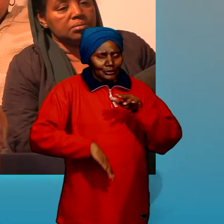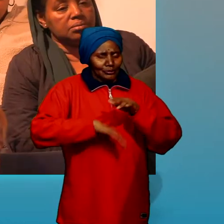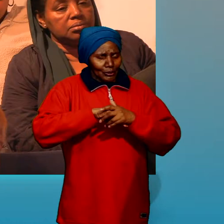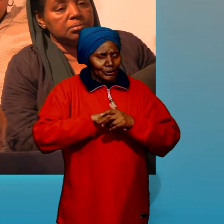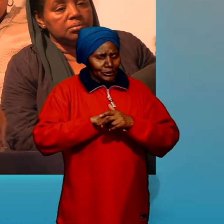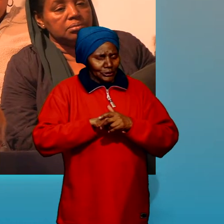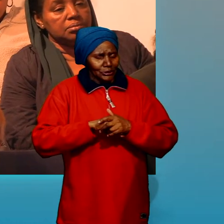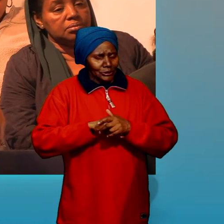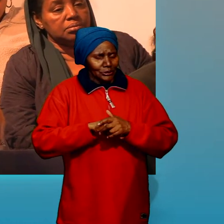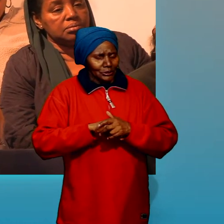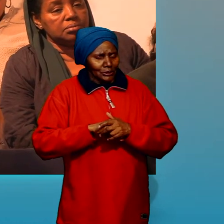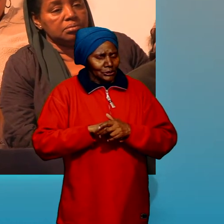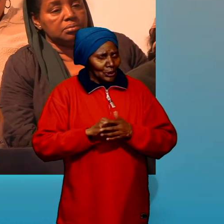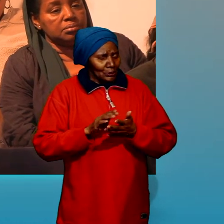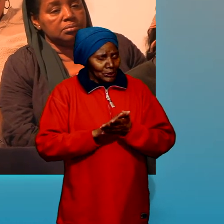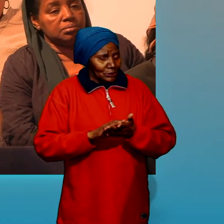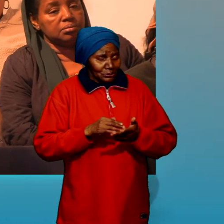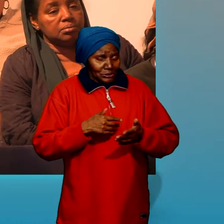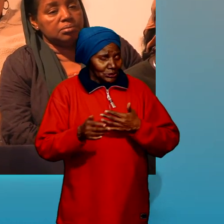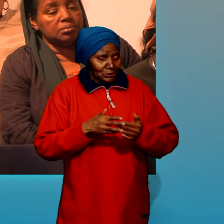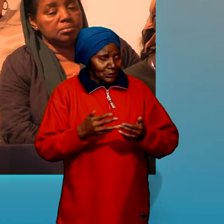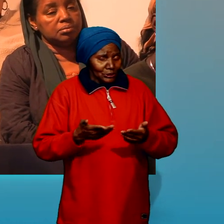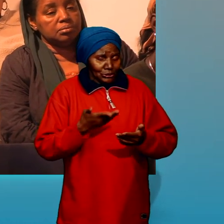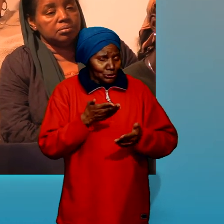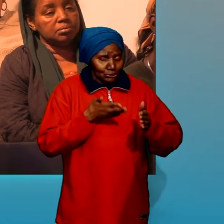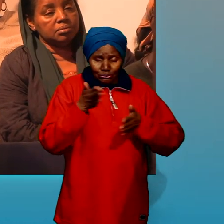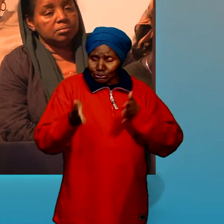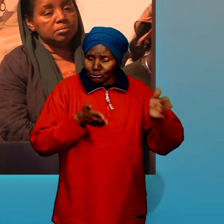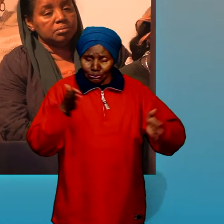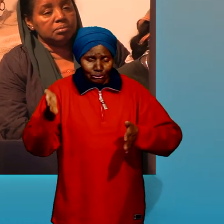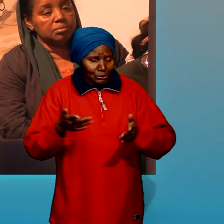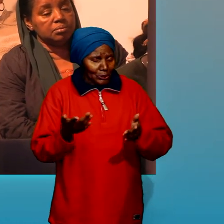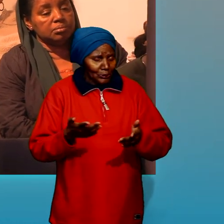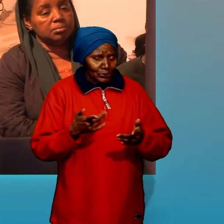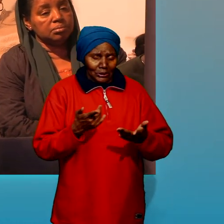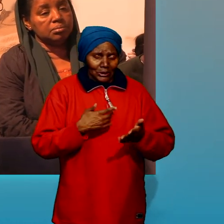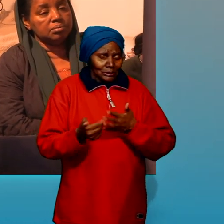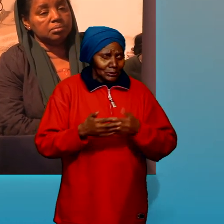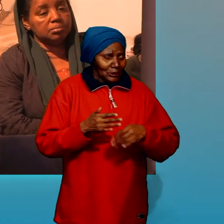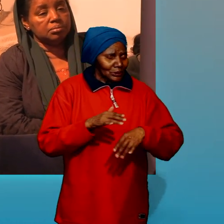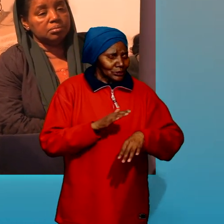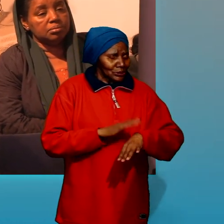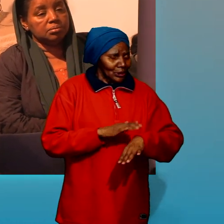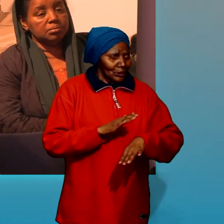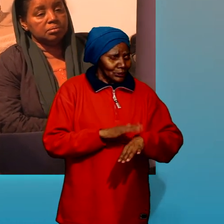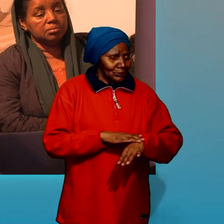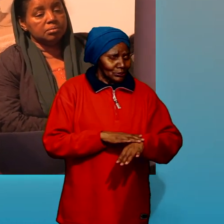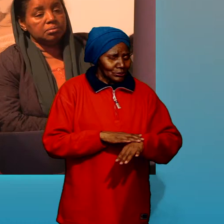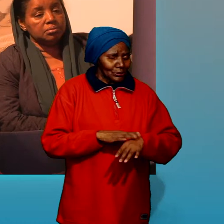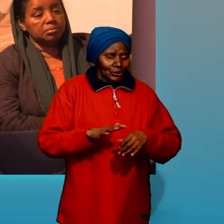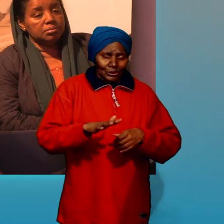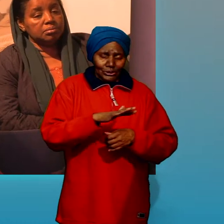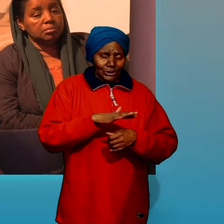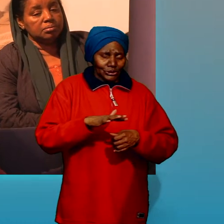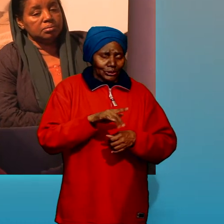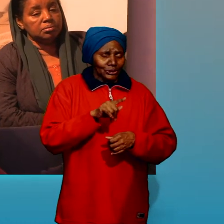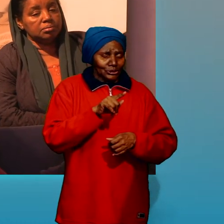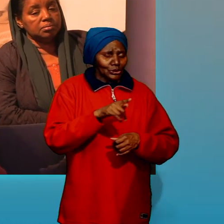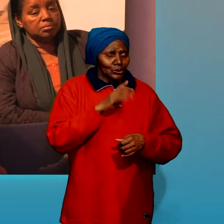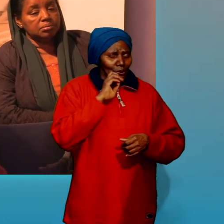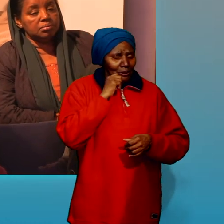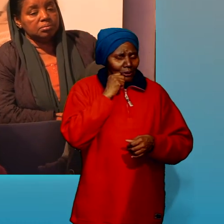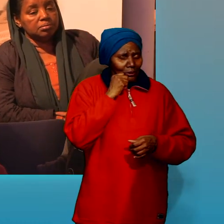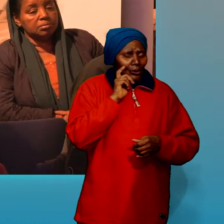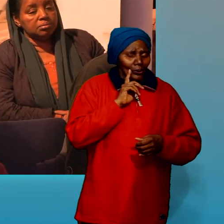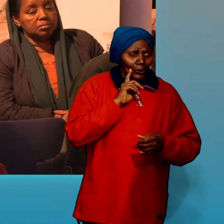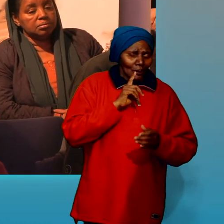So wherever you go, in whatever season and scenario and circumstance you're in, you will reflect the fullness and fruitfulness of